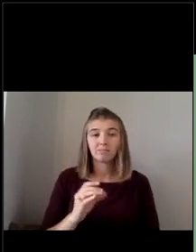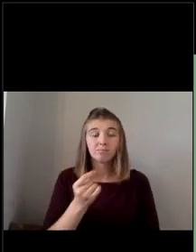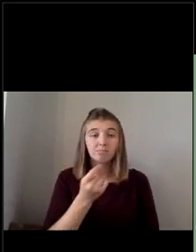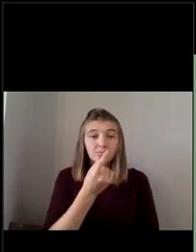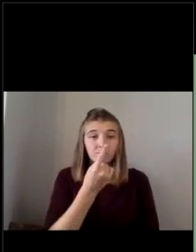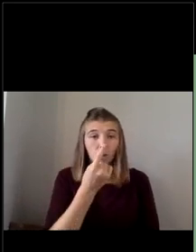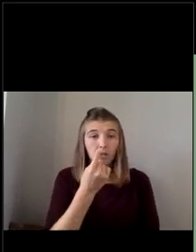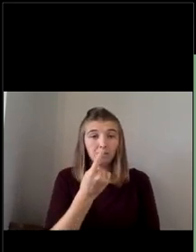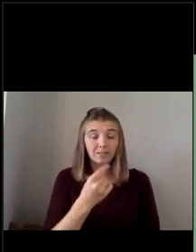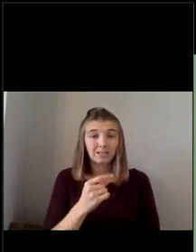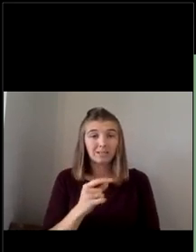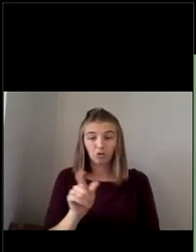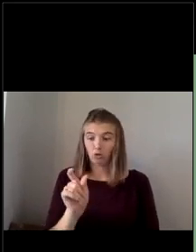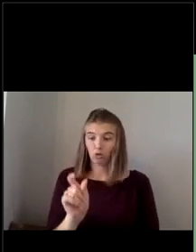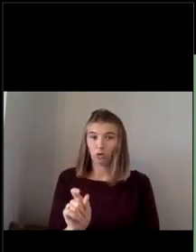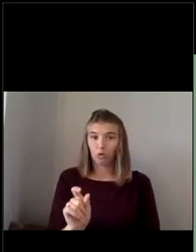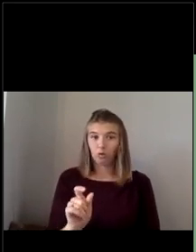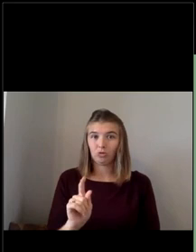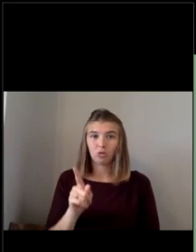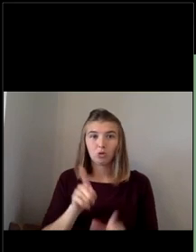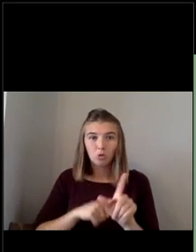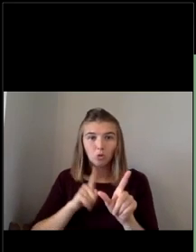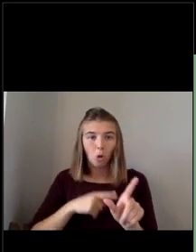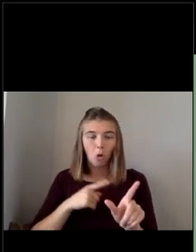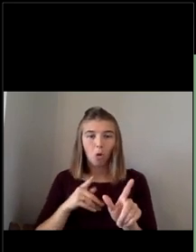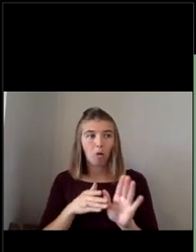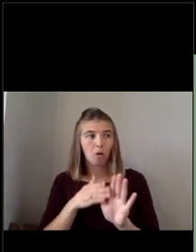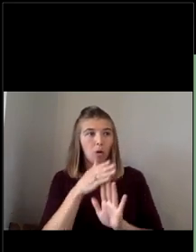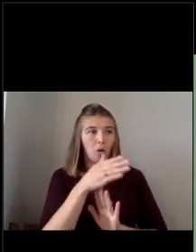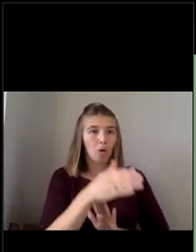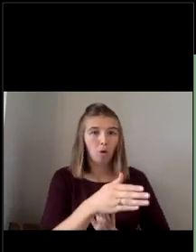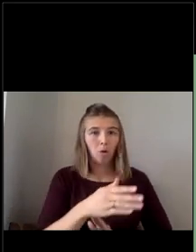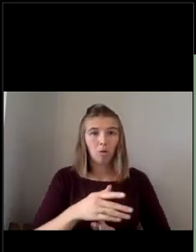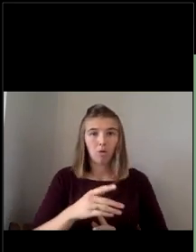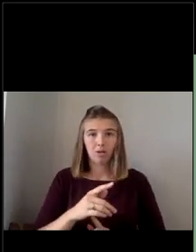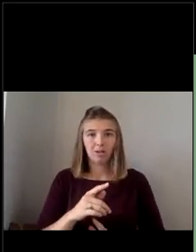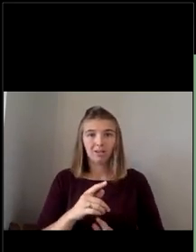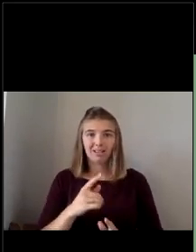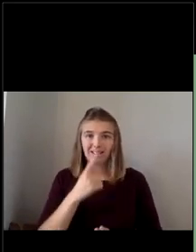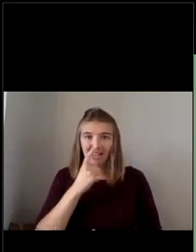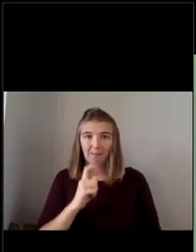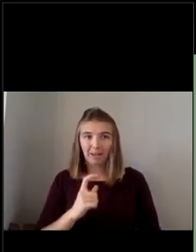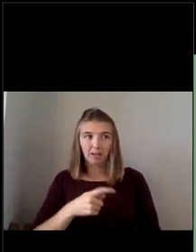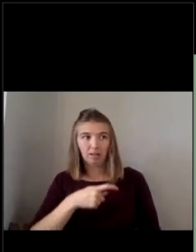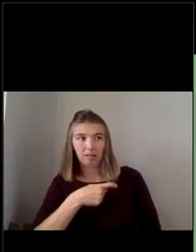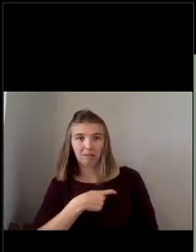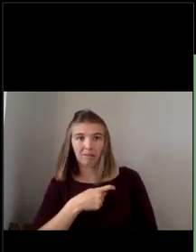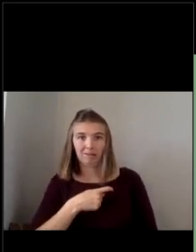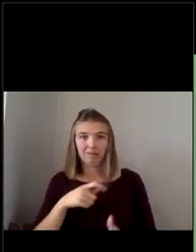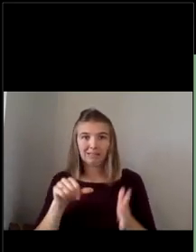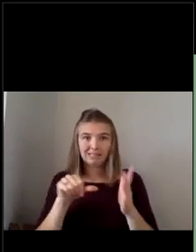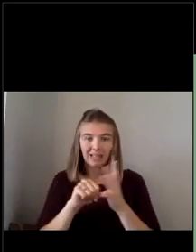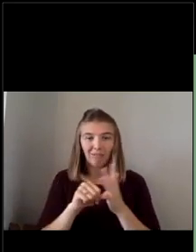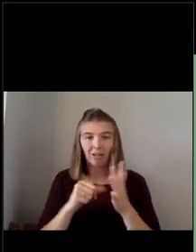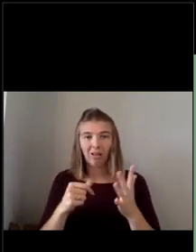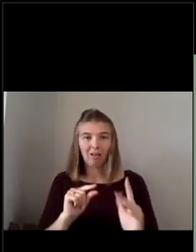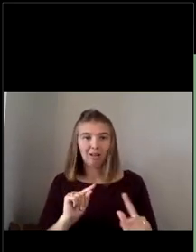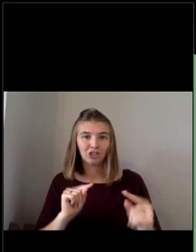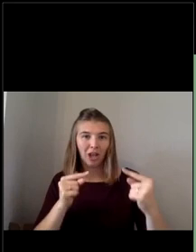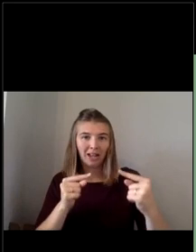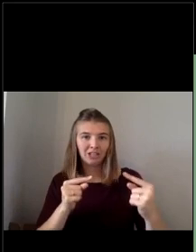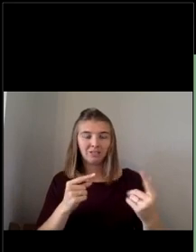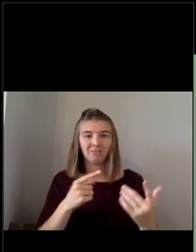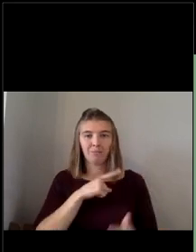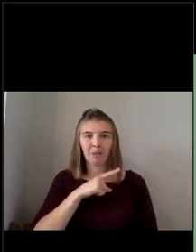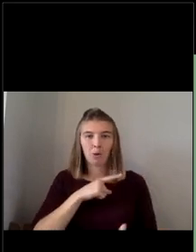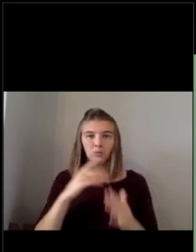family, often traveling away from their local area to go to university. It can be quite difficult and challenging. But international students have the